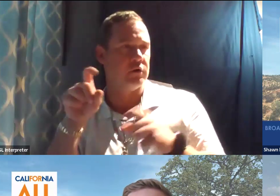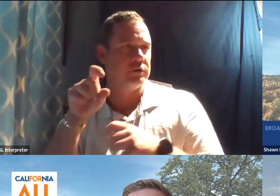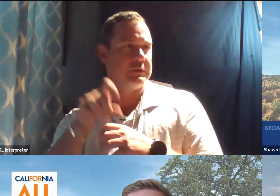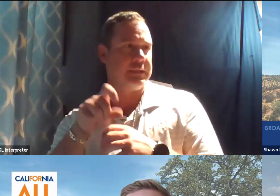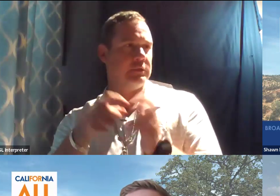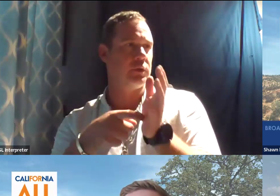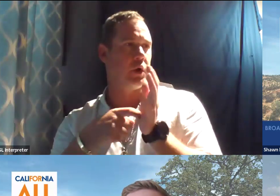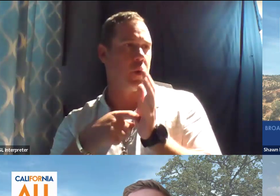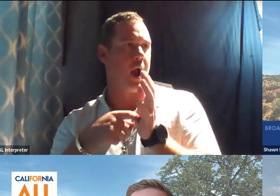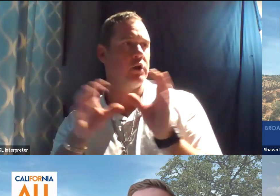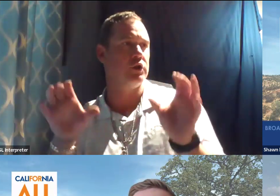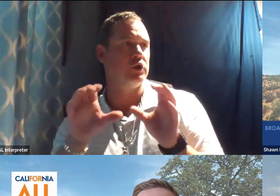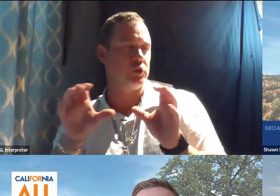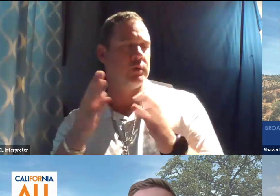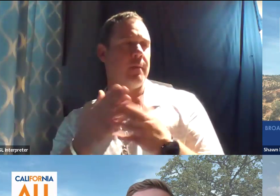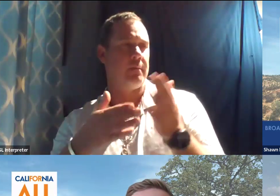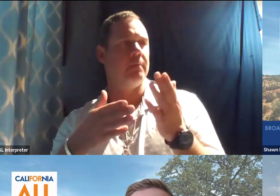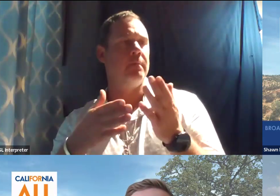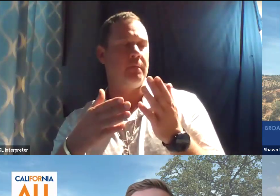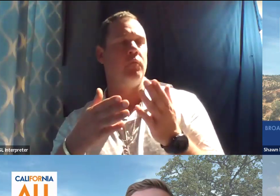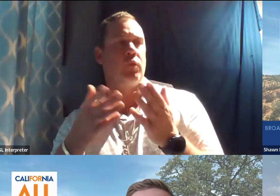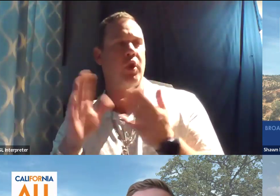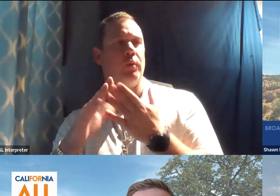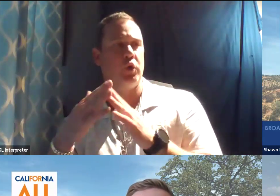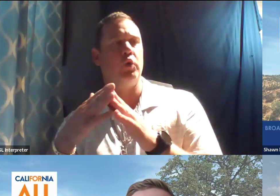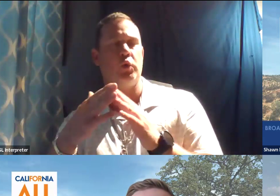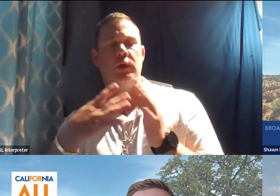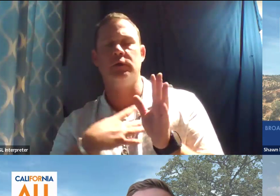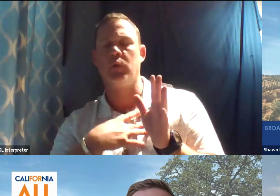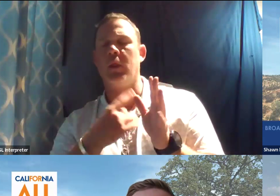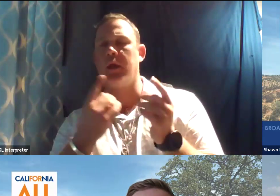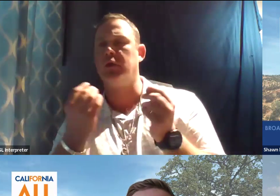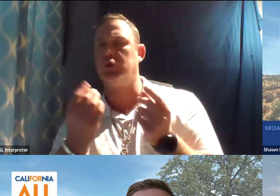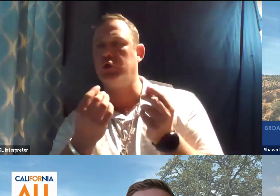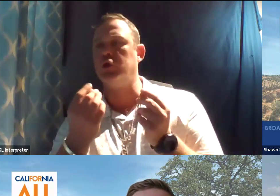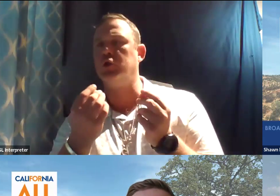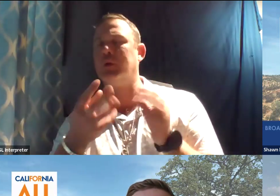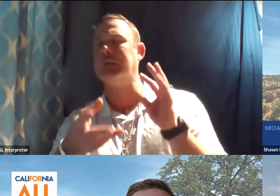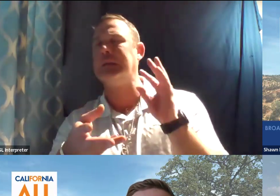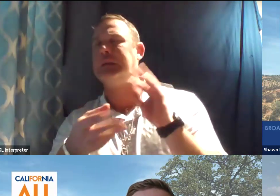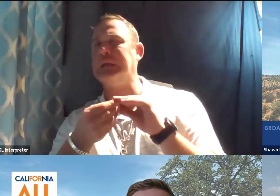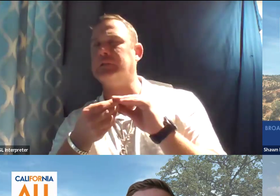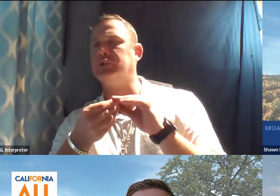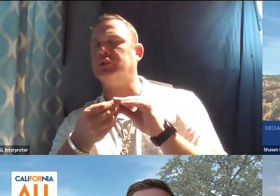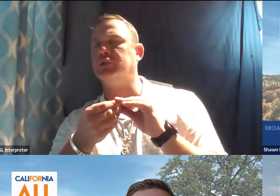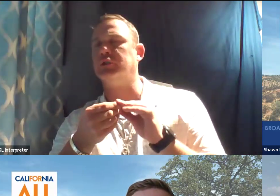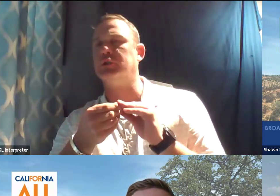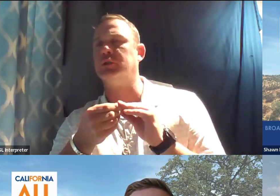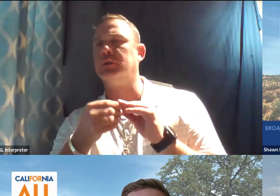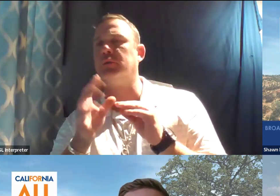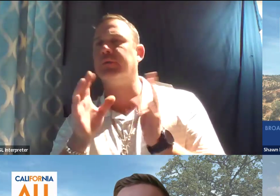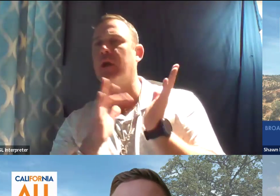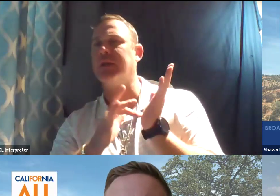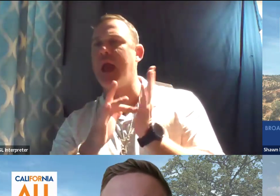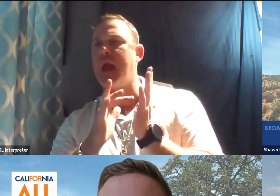are required to do some of the activities that our communities would like to do. In addition to that, we've also heard that